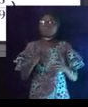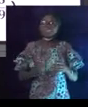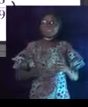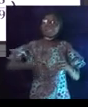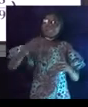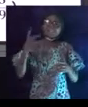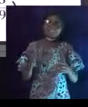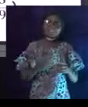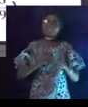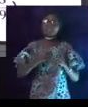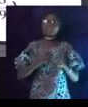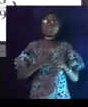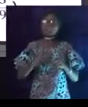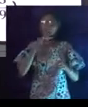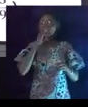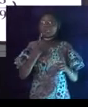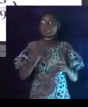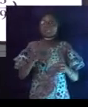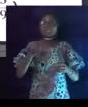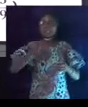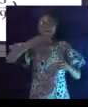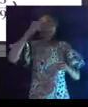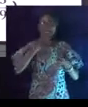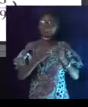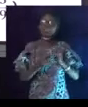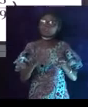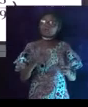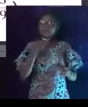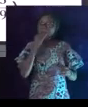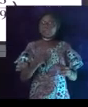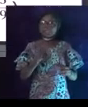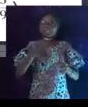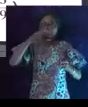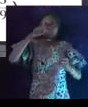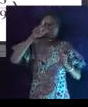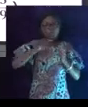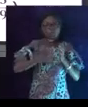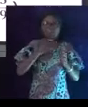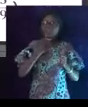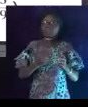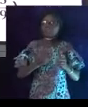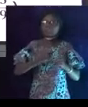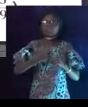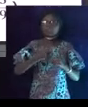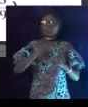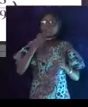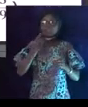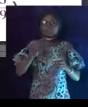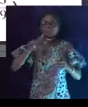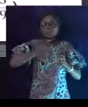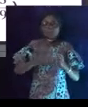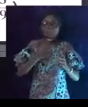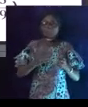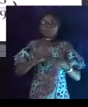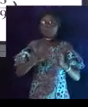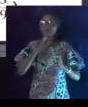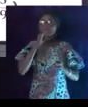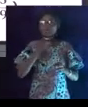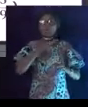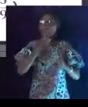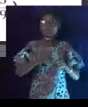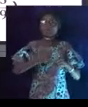got this right, then I celebrate you with a chair. Now, the summary of all that we have learned this week is as